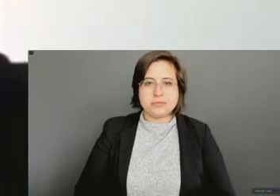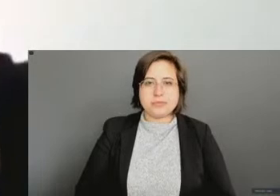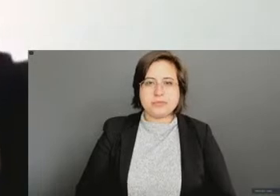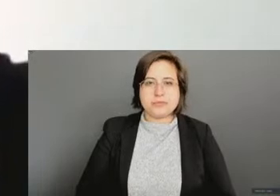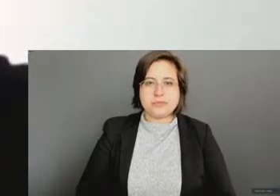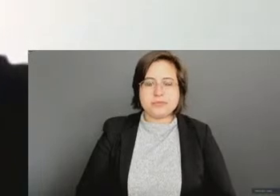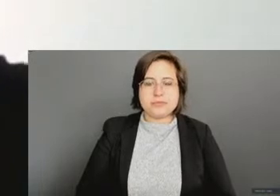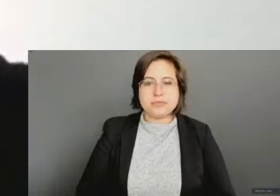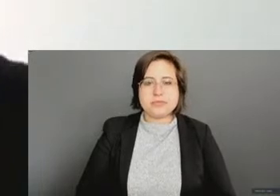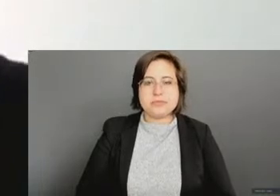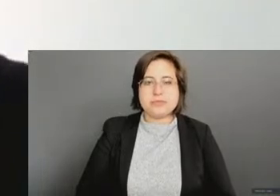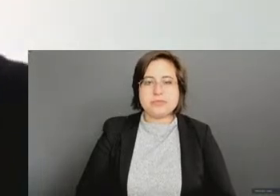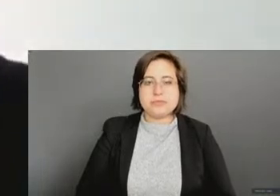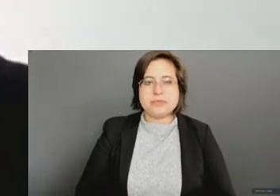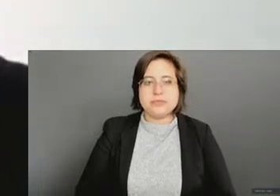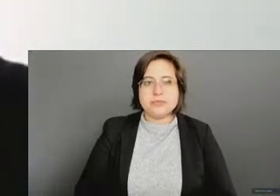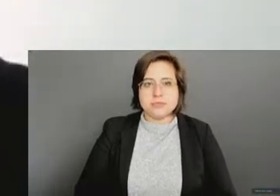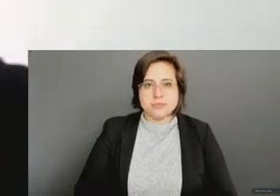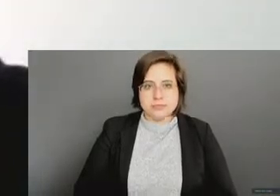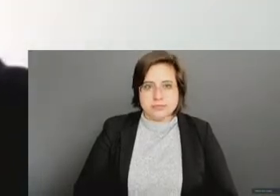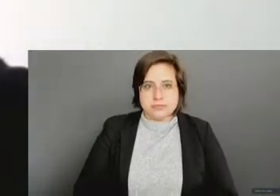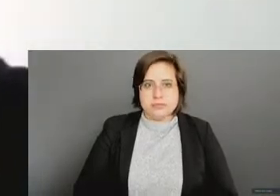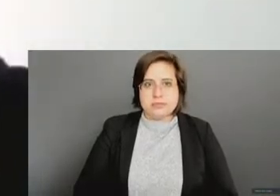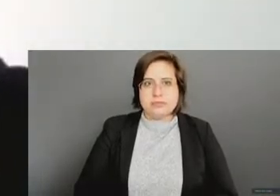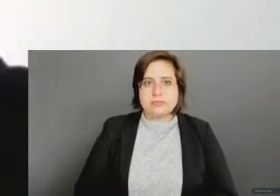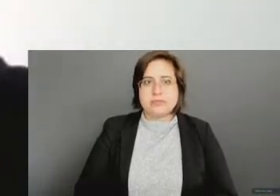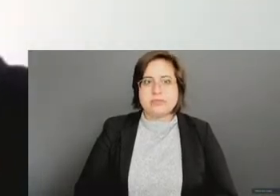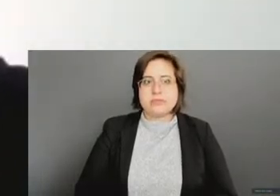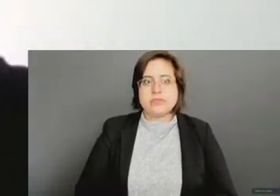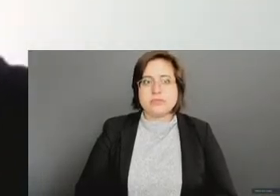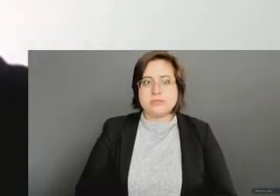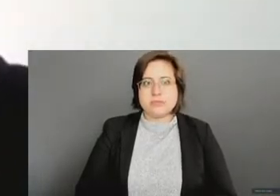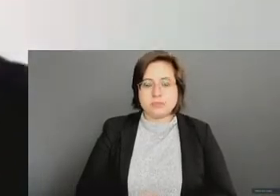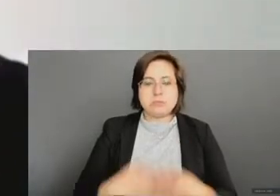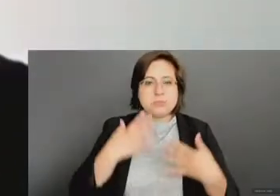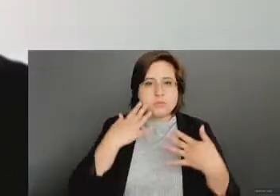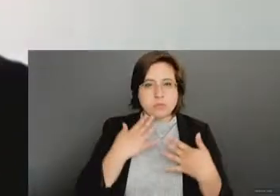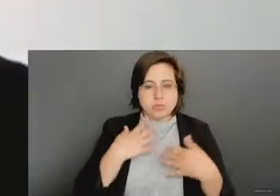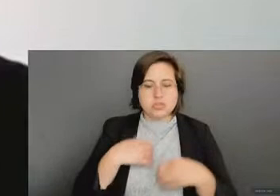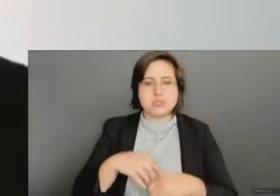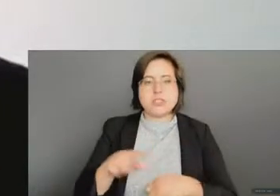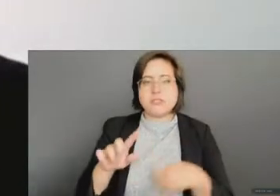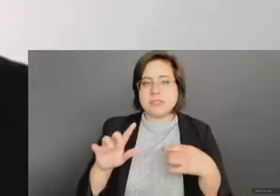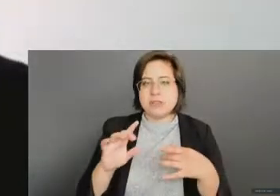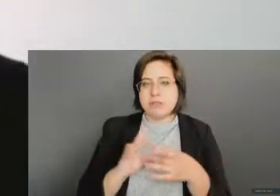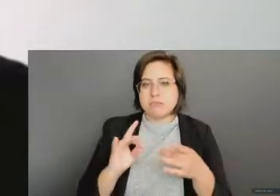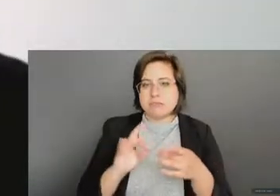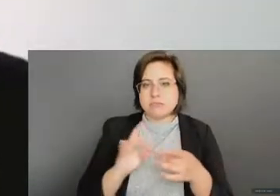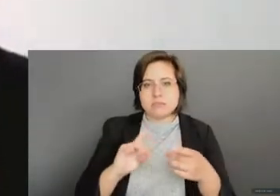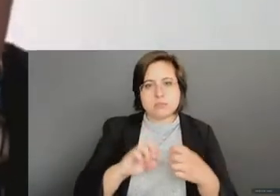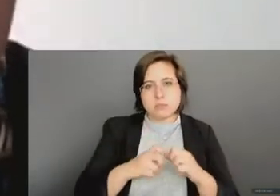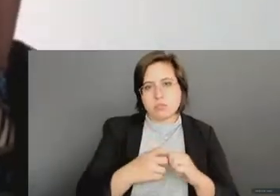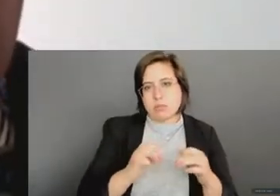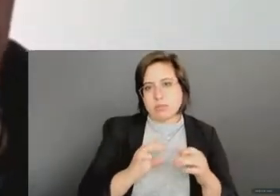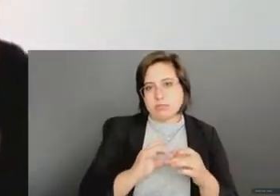Unfortunately, many of the edits that we made on problem statement 3 and in the recommendations didn't make it